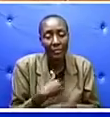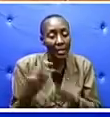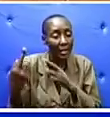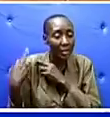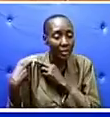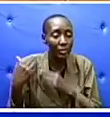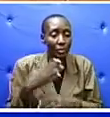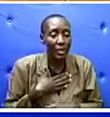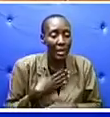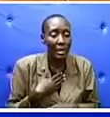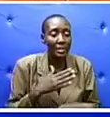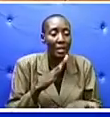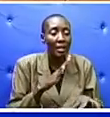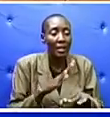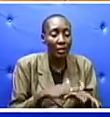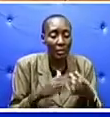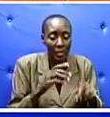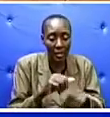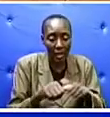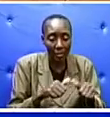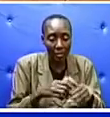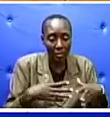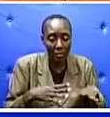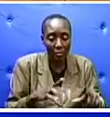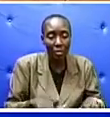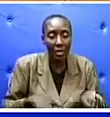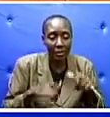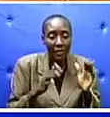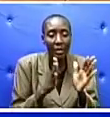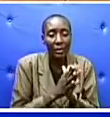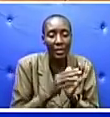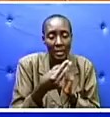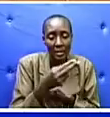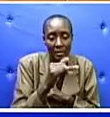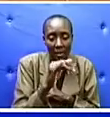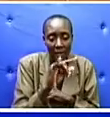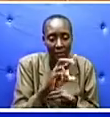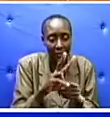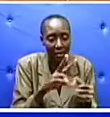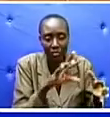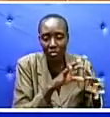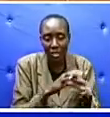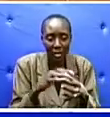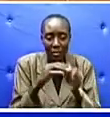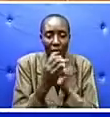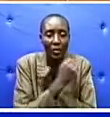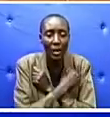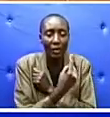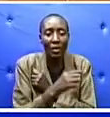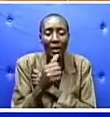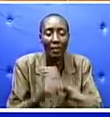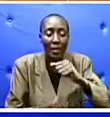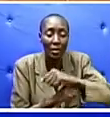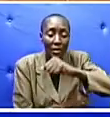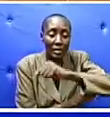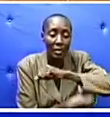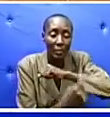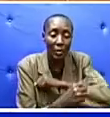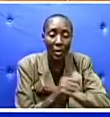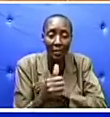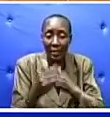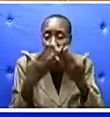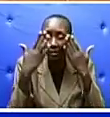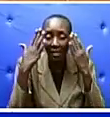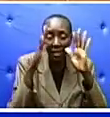thing about people living with HIV, they are very connected, we love each other, and we really support each other. Mm-hmm. It doesn't matter if you know somebody